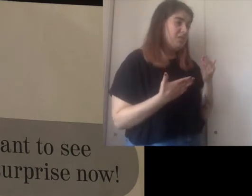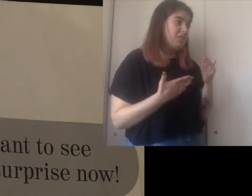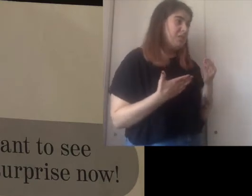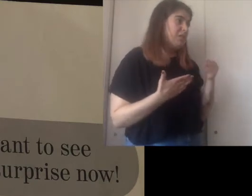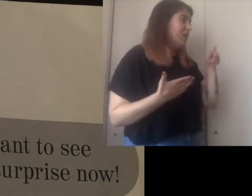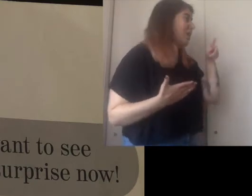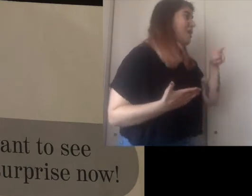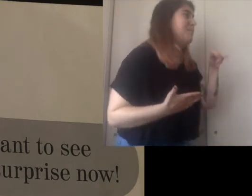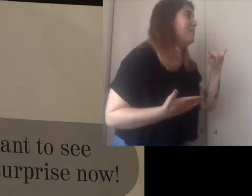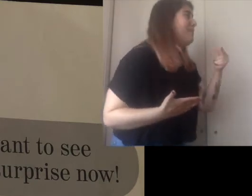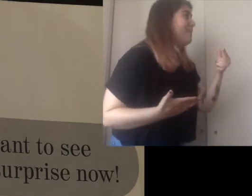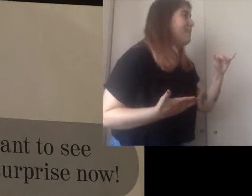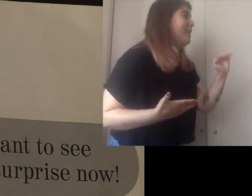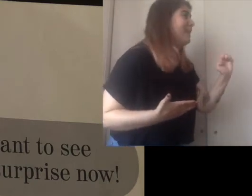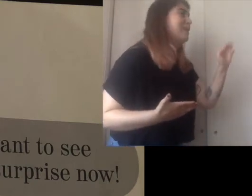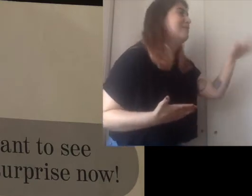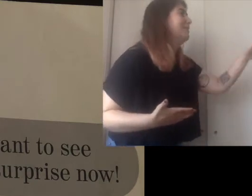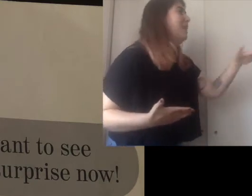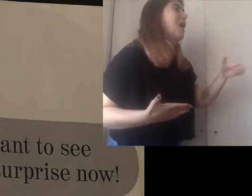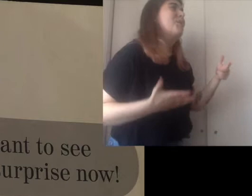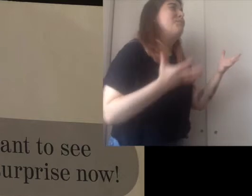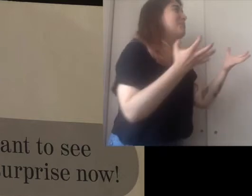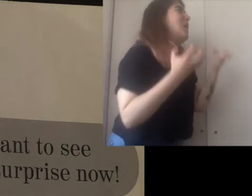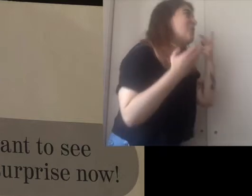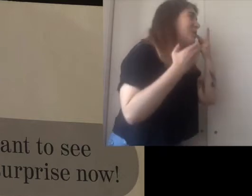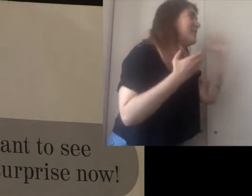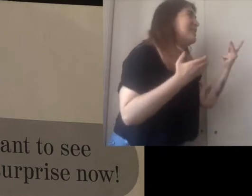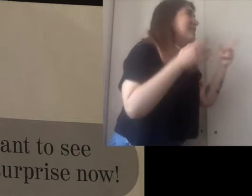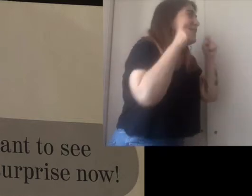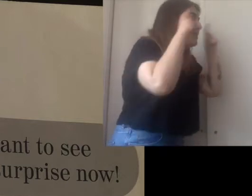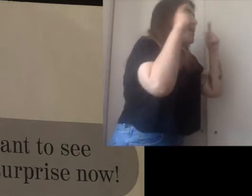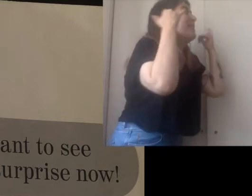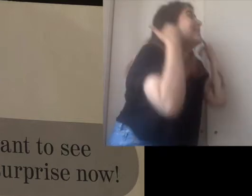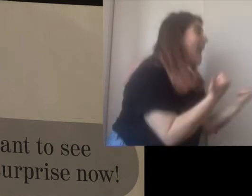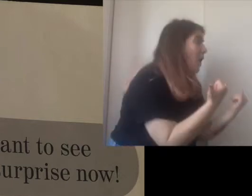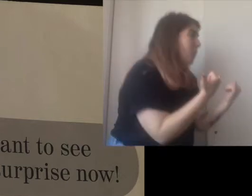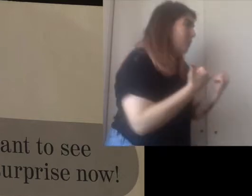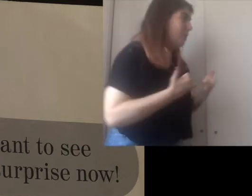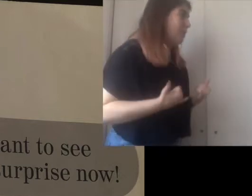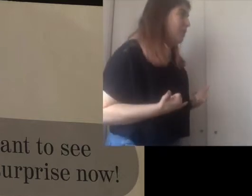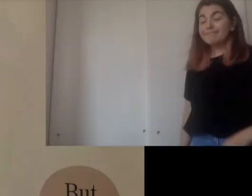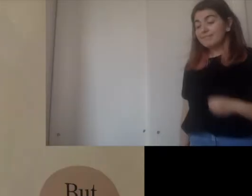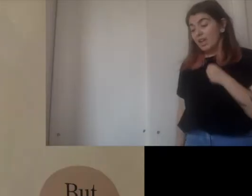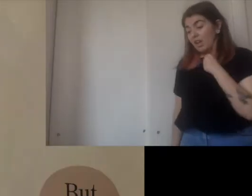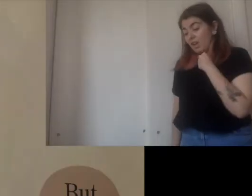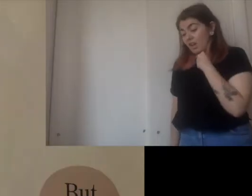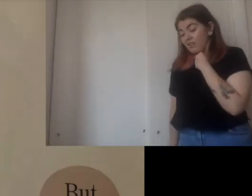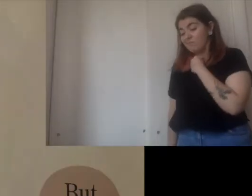Waiting is not easy. Piggy, I want to see your surprise now.